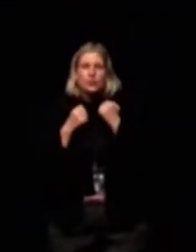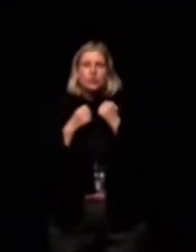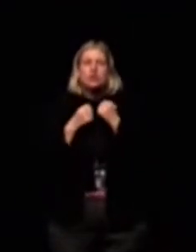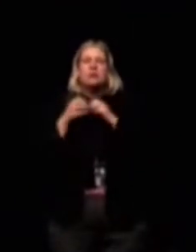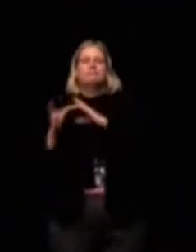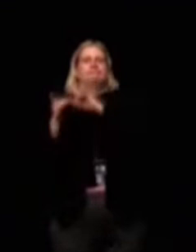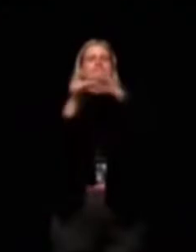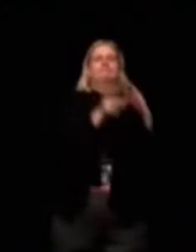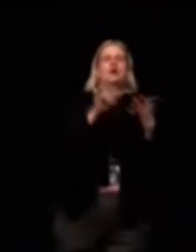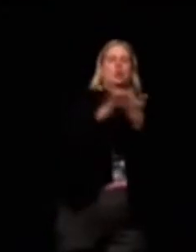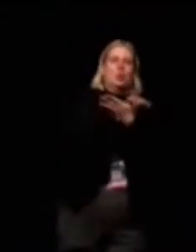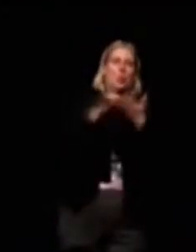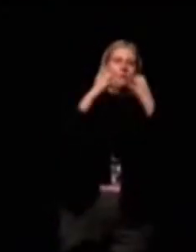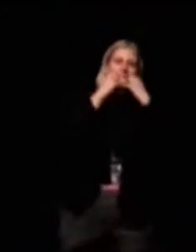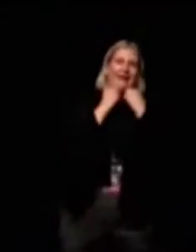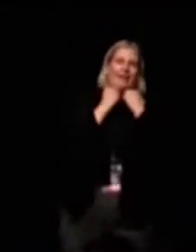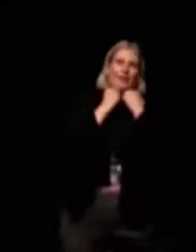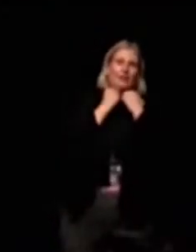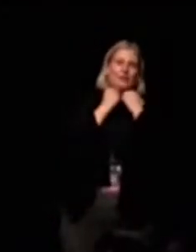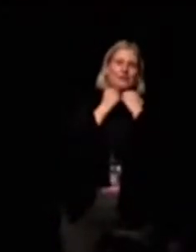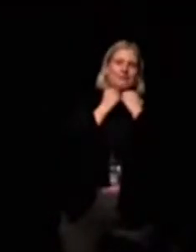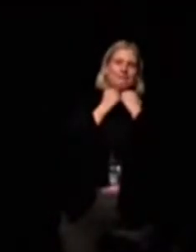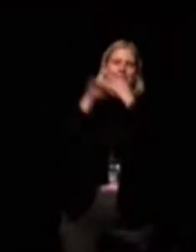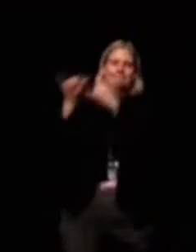York values. And while